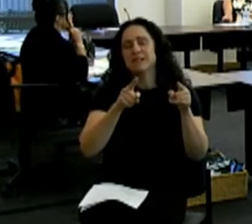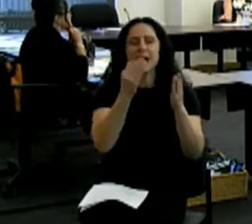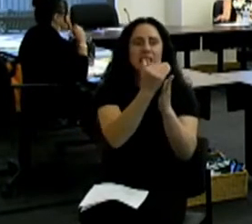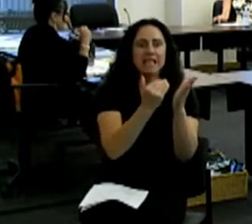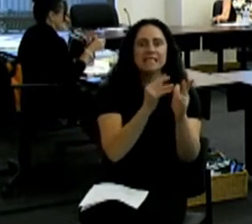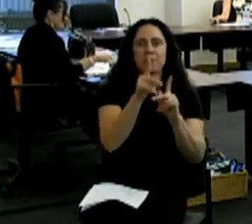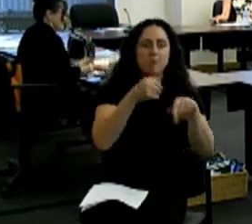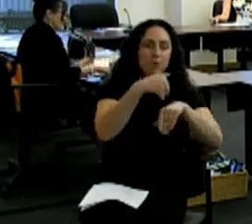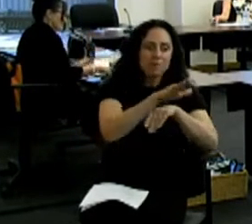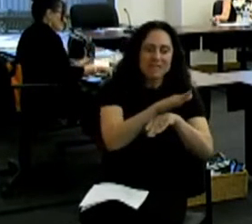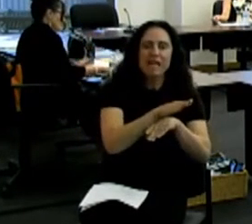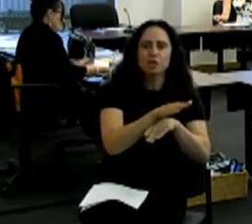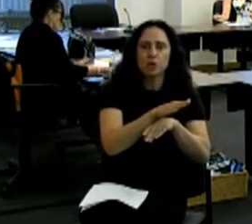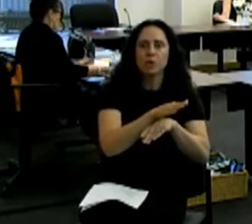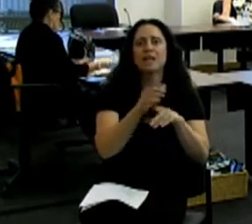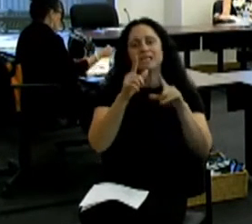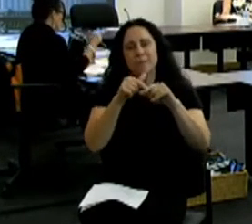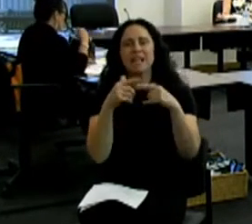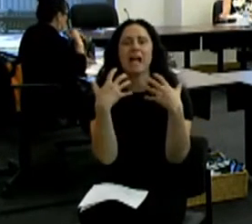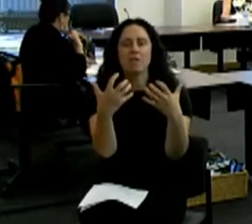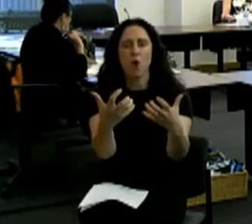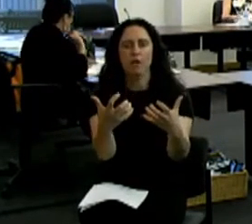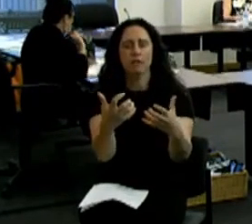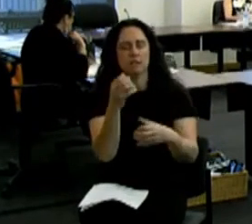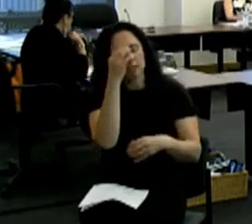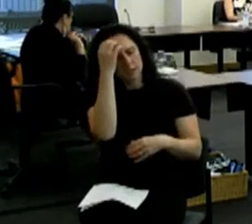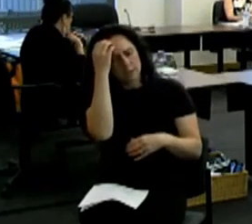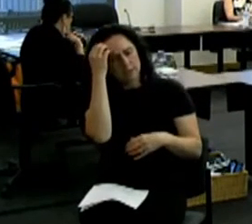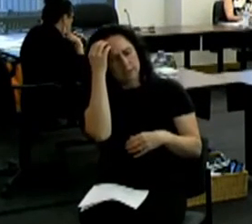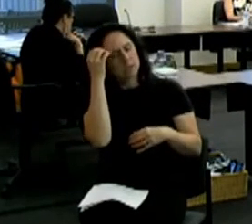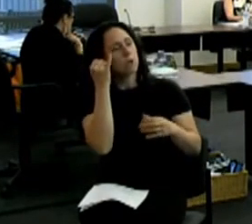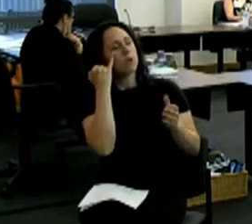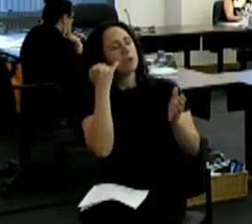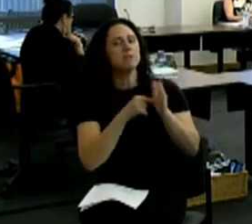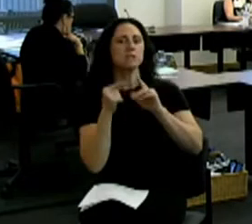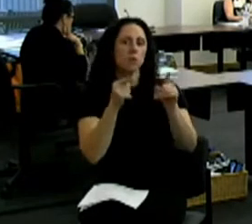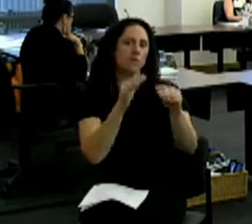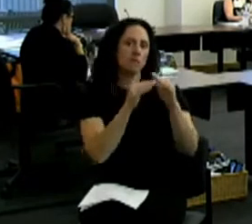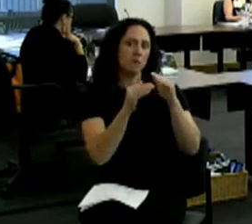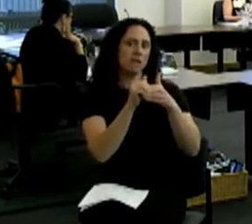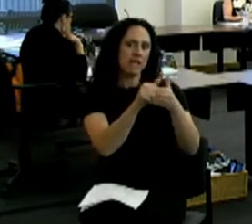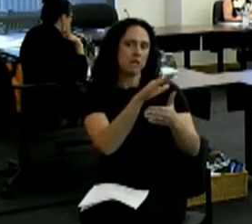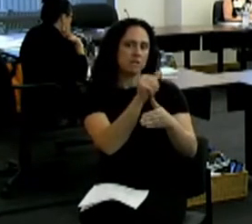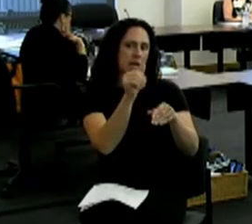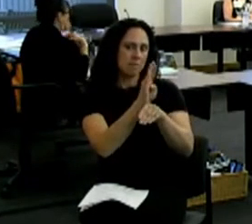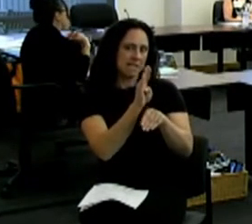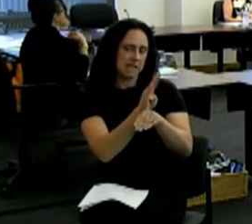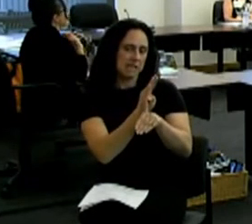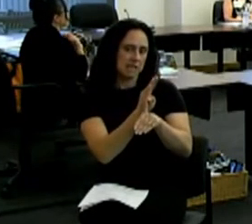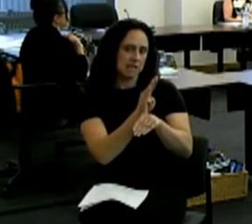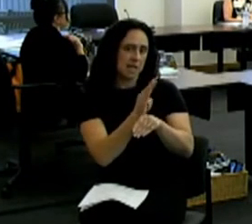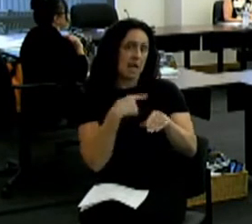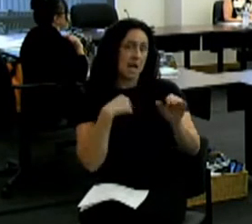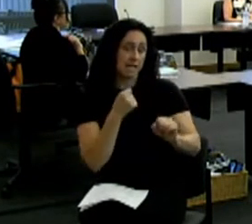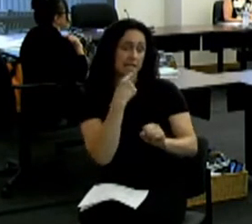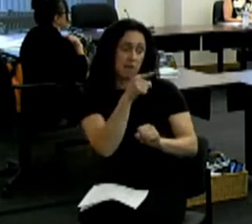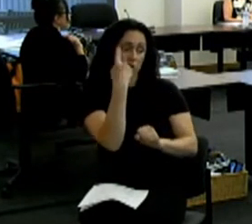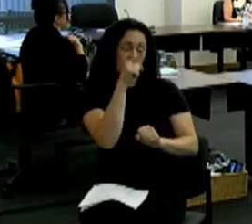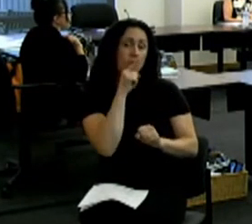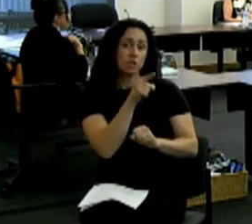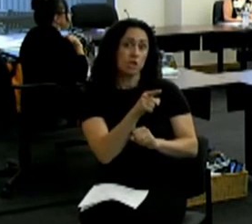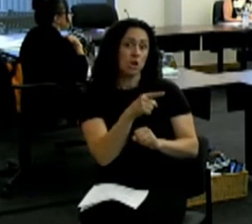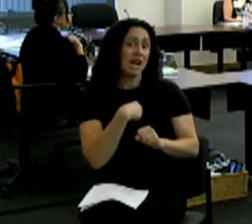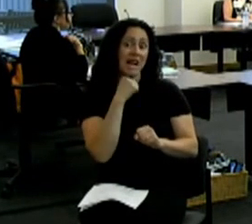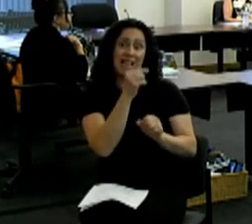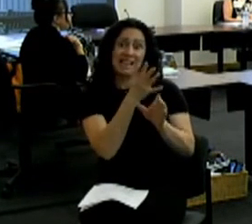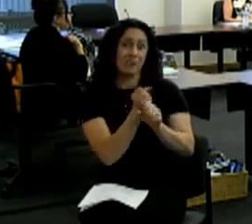depending on what the audience is. So if this is going to community leaders and businesses, I can tell you for sure,